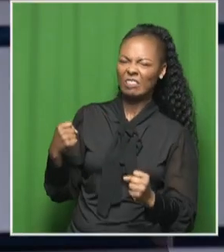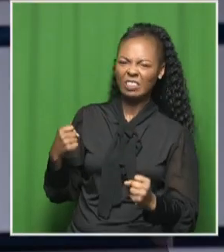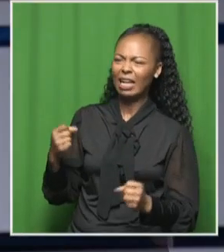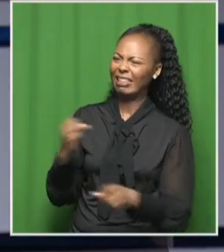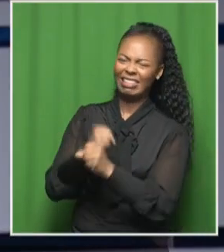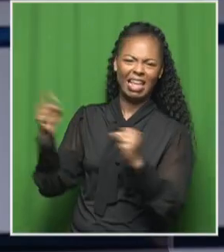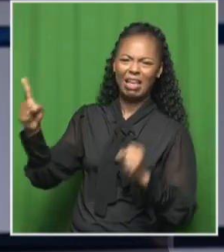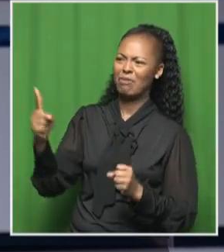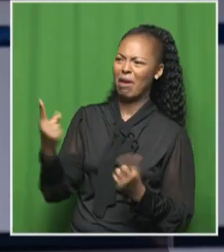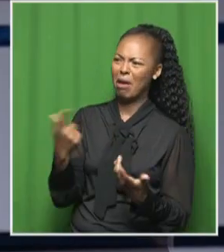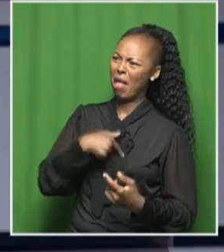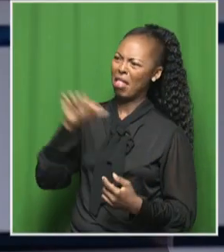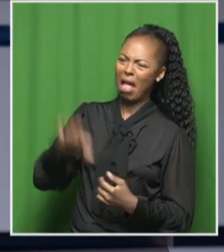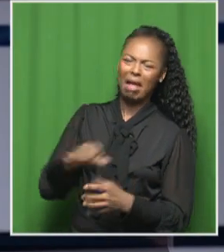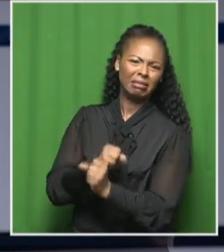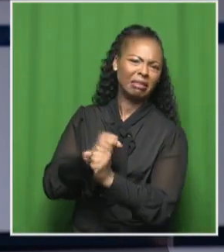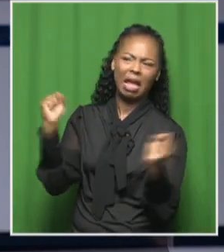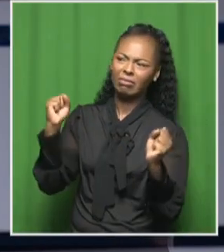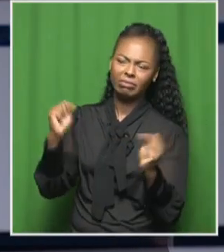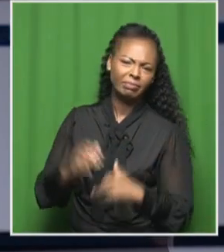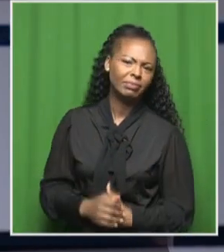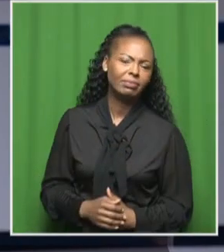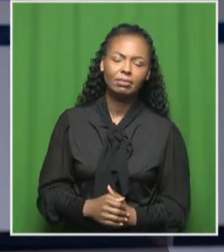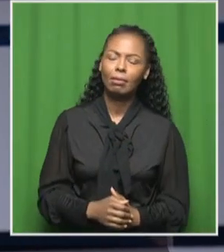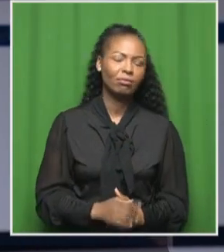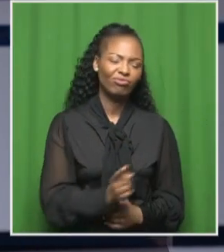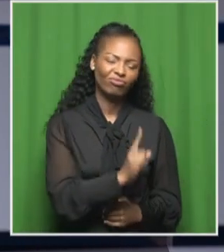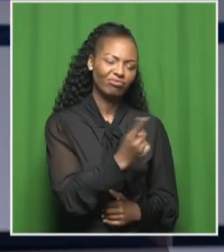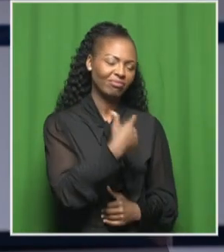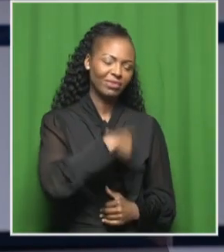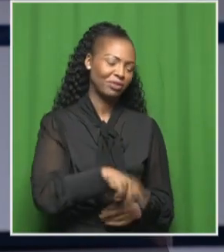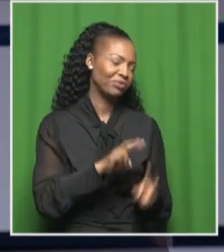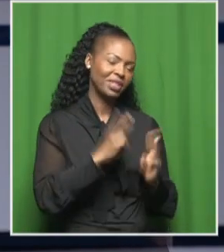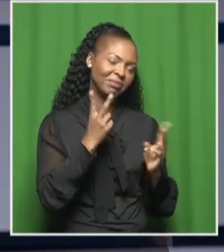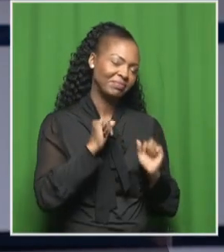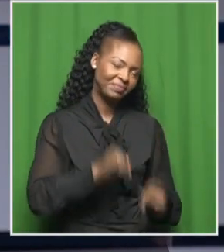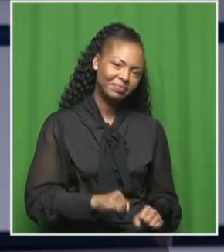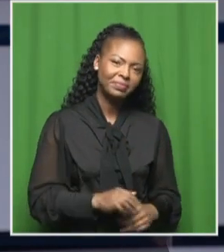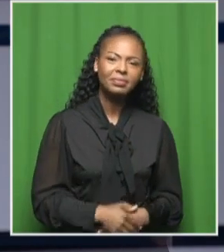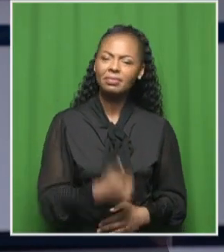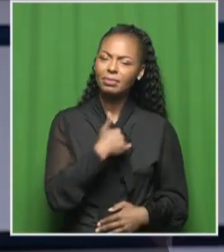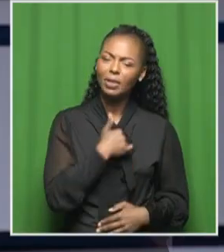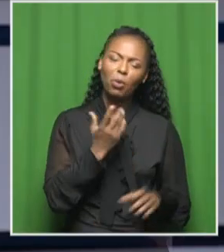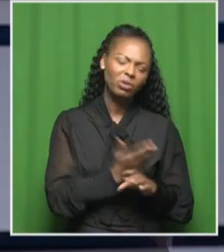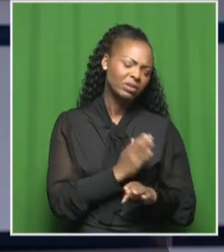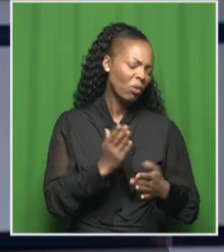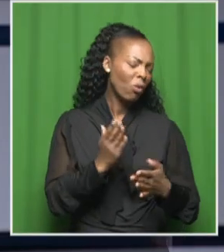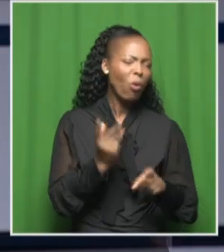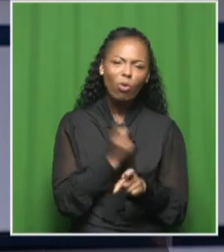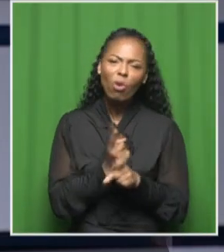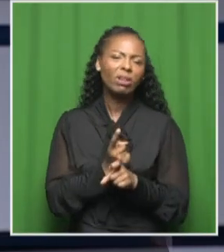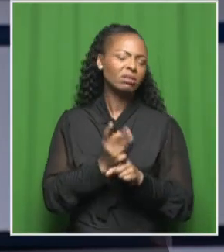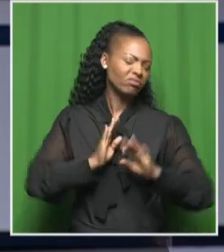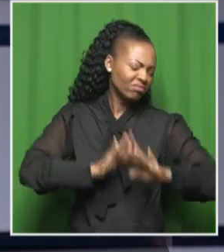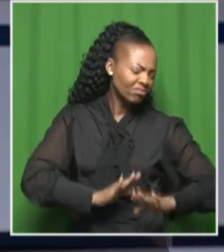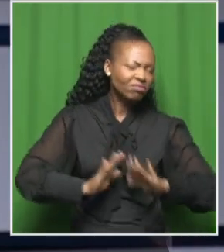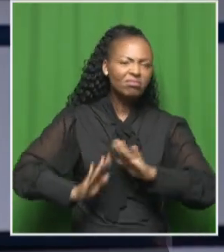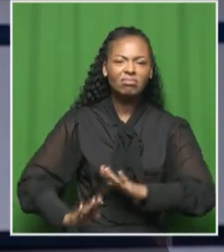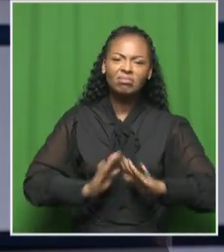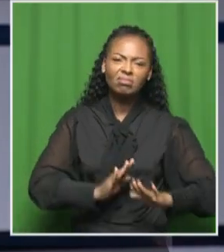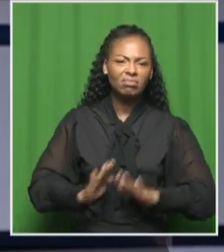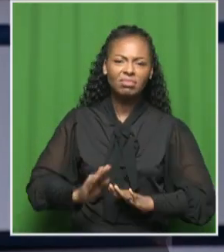me, I've often said this, I love doing what I do, but I stay present. I stay in the now. I don't look back. I don't look too